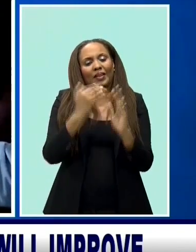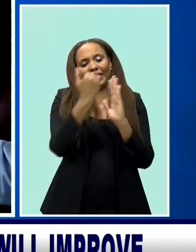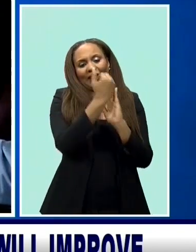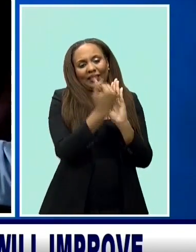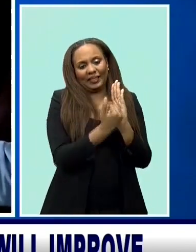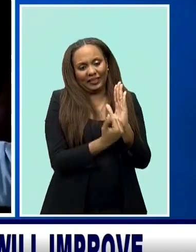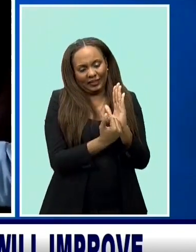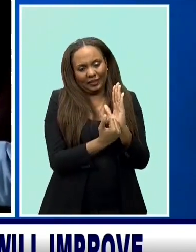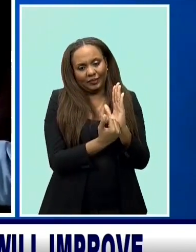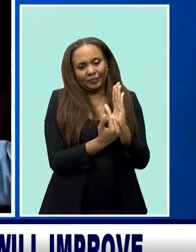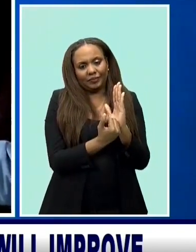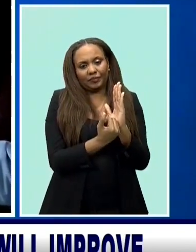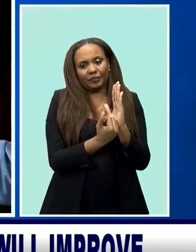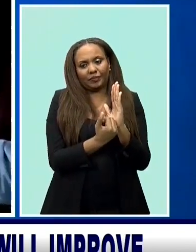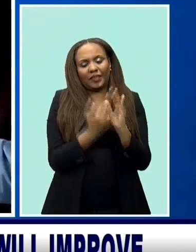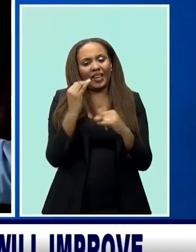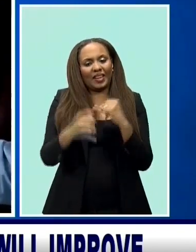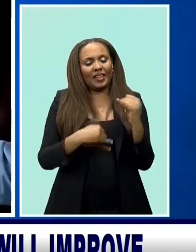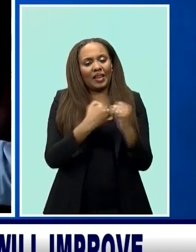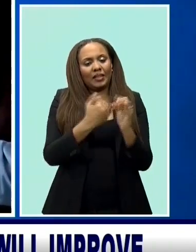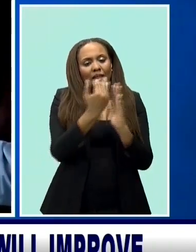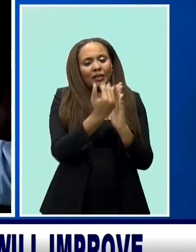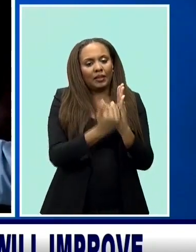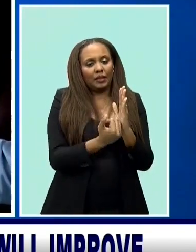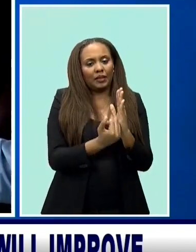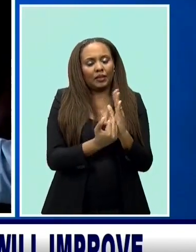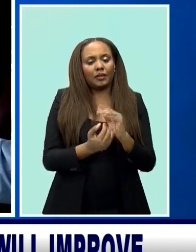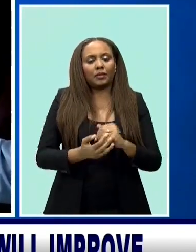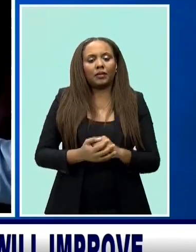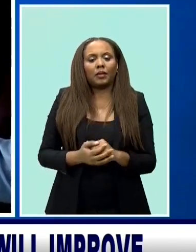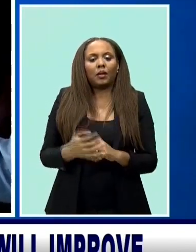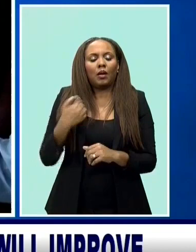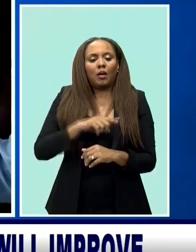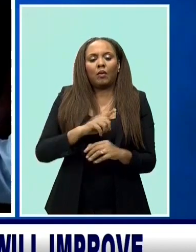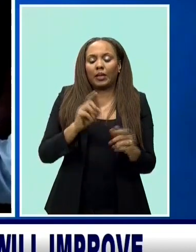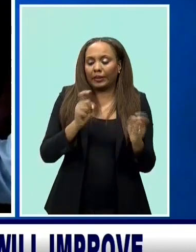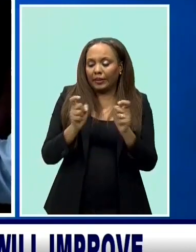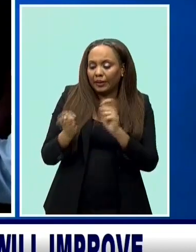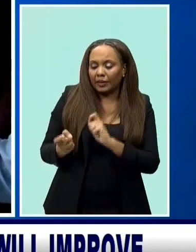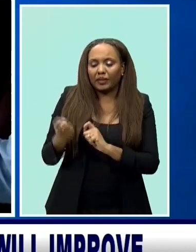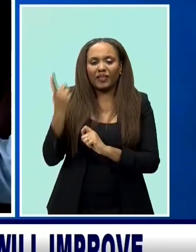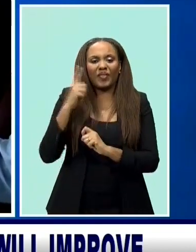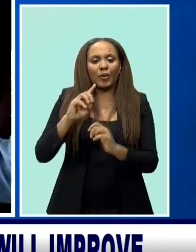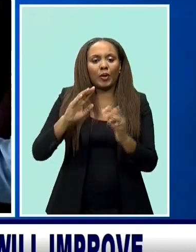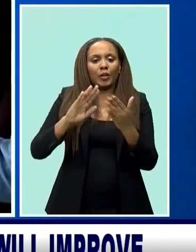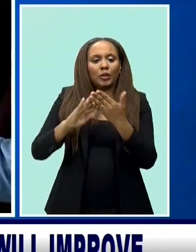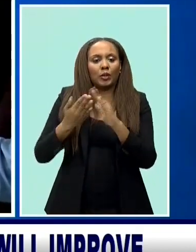to so many different areas. We've already made the changes to town planning. We're making